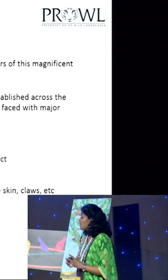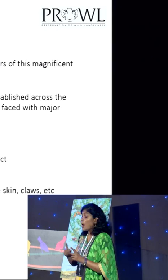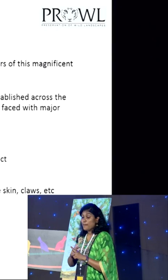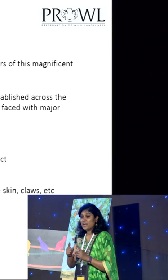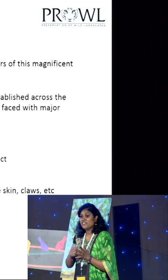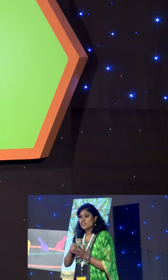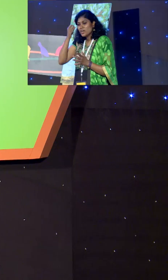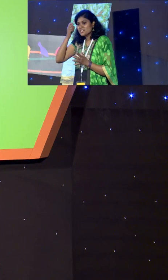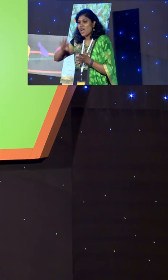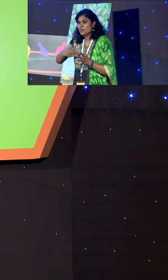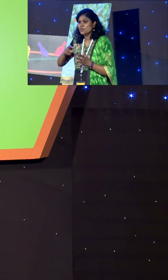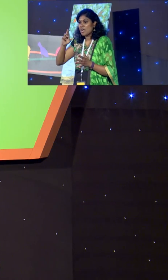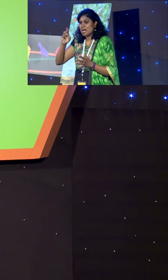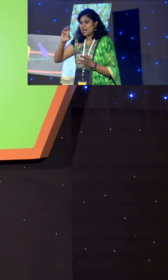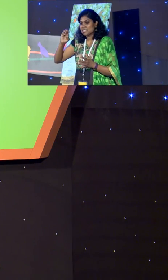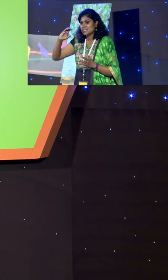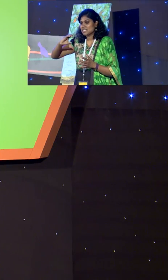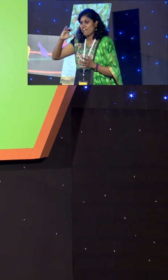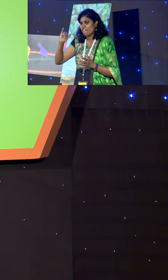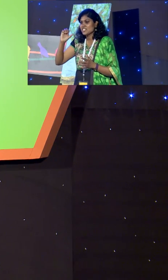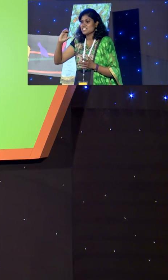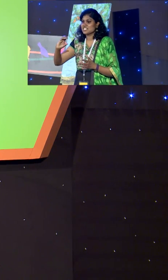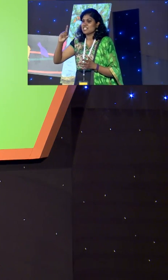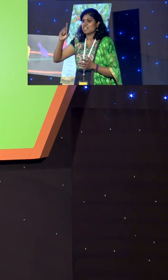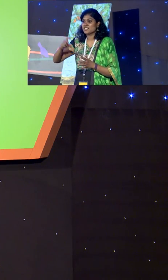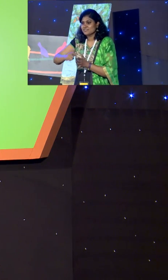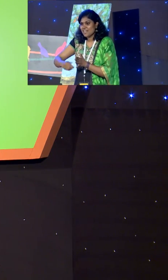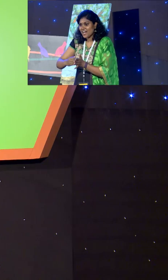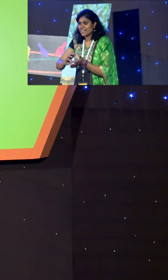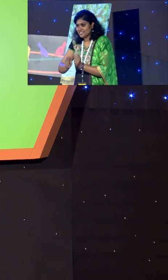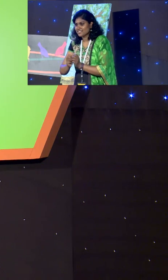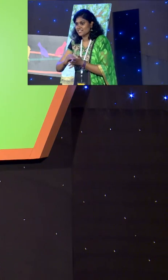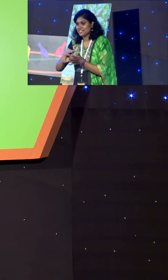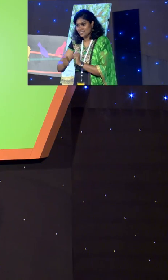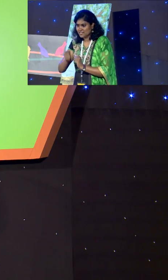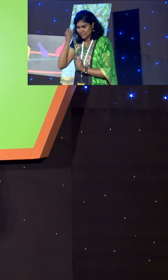If these forests vanish, we'll be fighting for water, clean drinking water next.